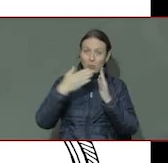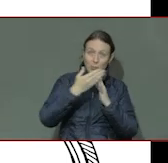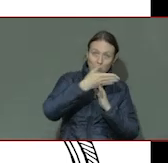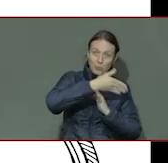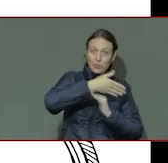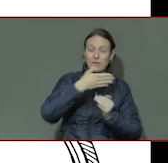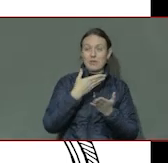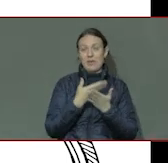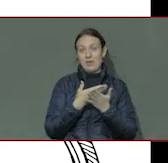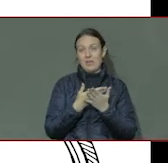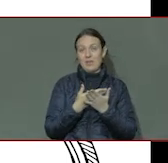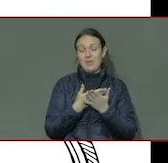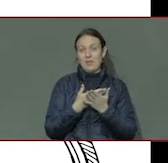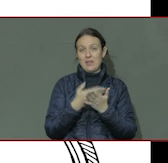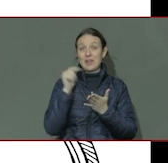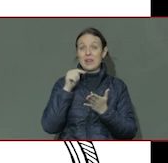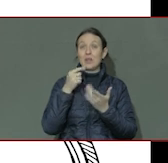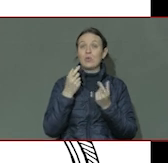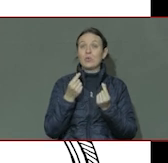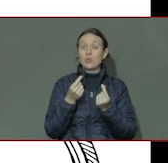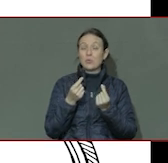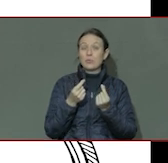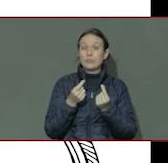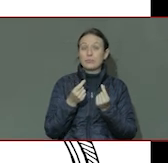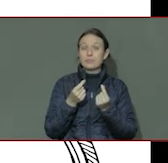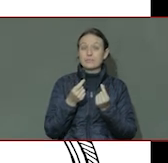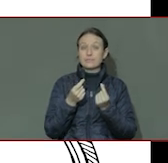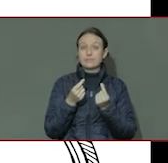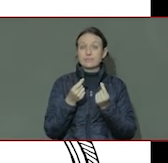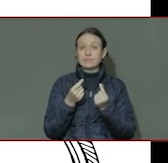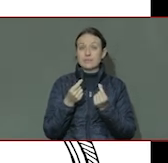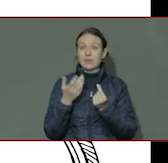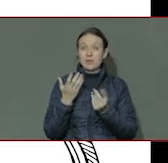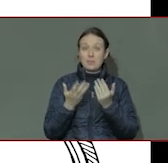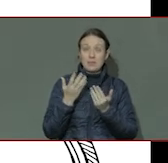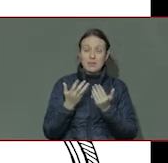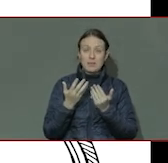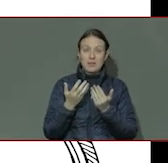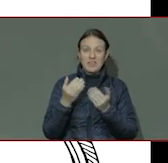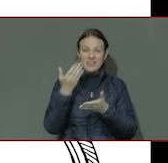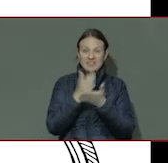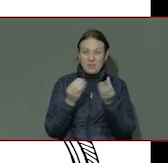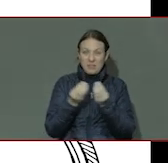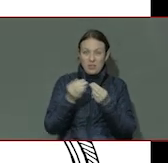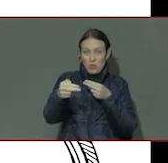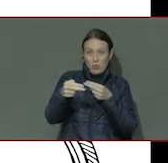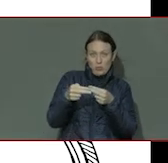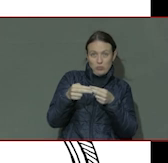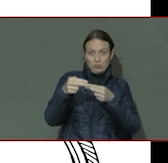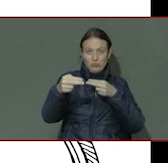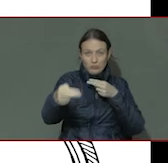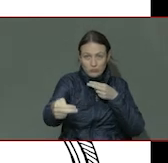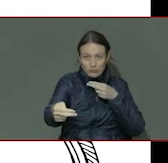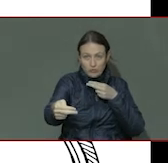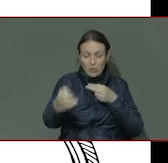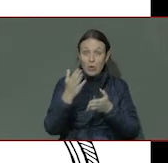is able to accommodate for vision that's closer or further away. We will